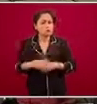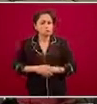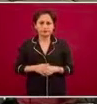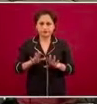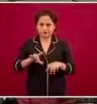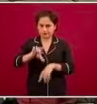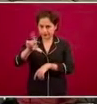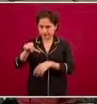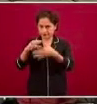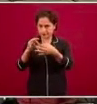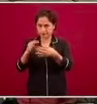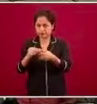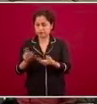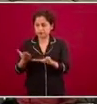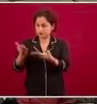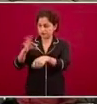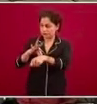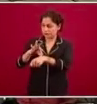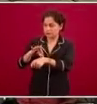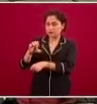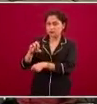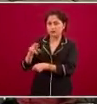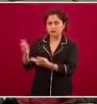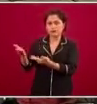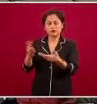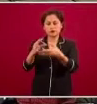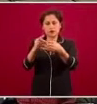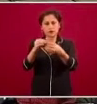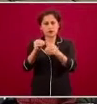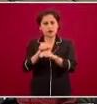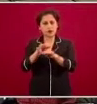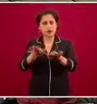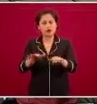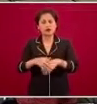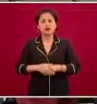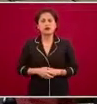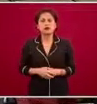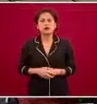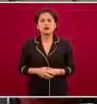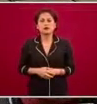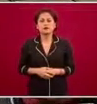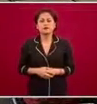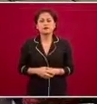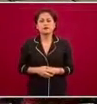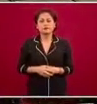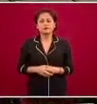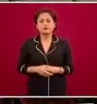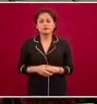be of great help to the control of this pandemic.